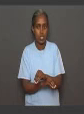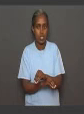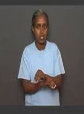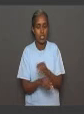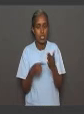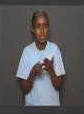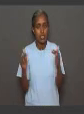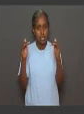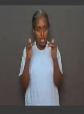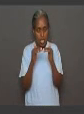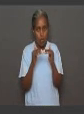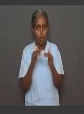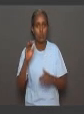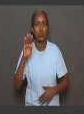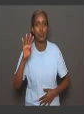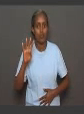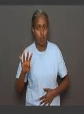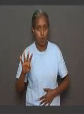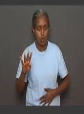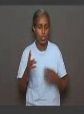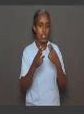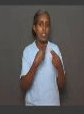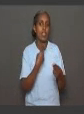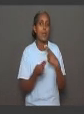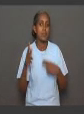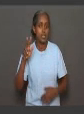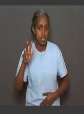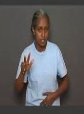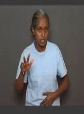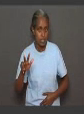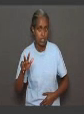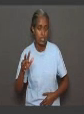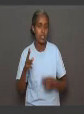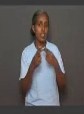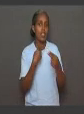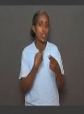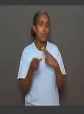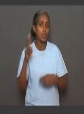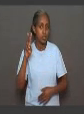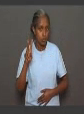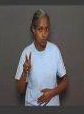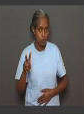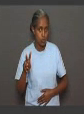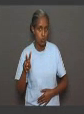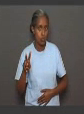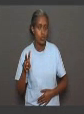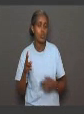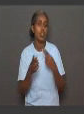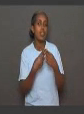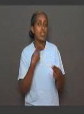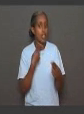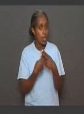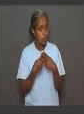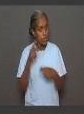is equal to 4 times 3 times 2